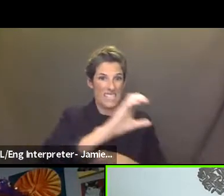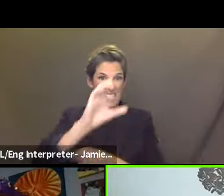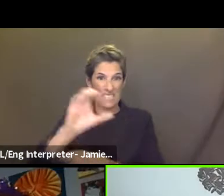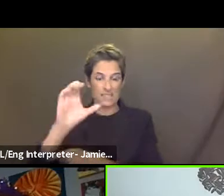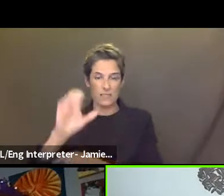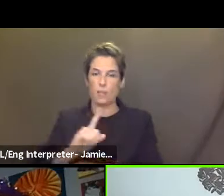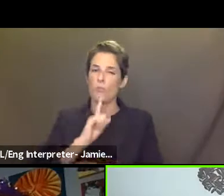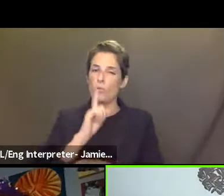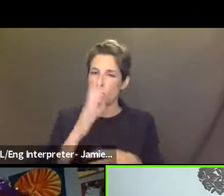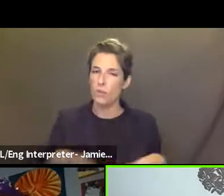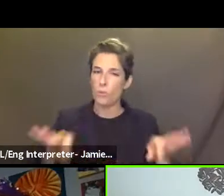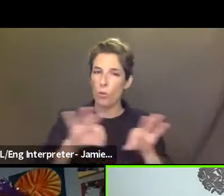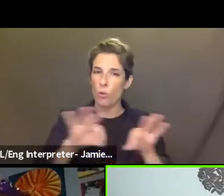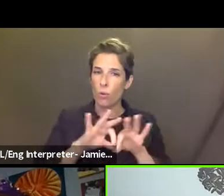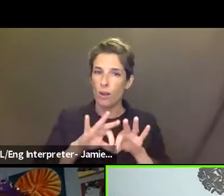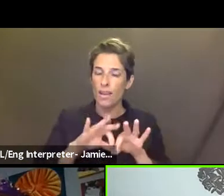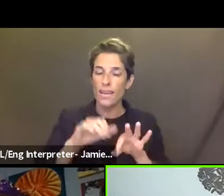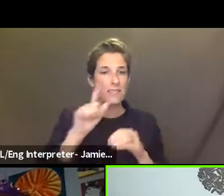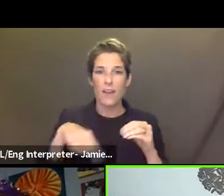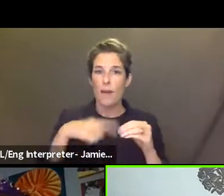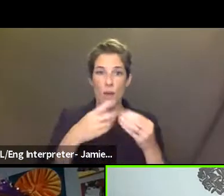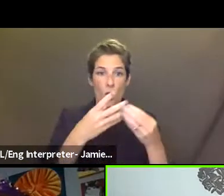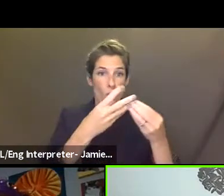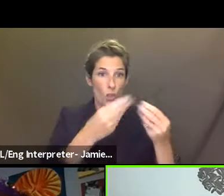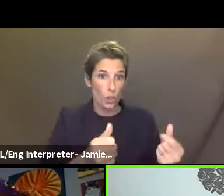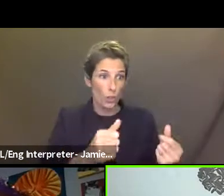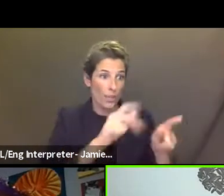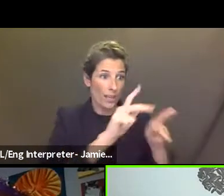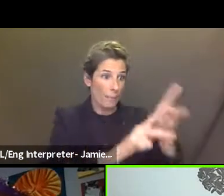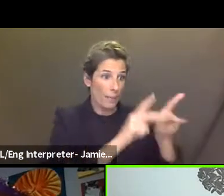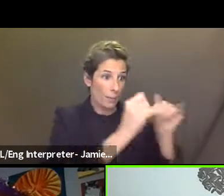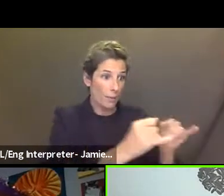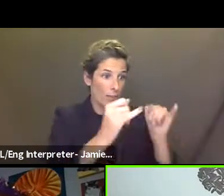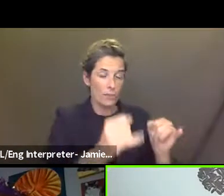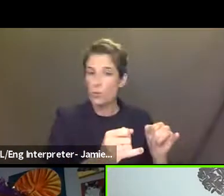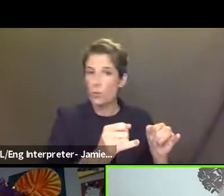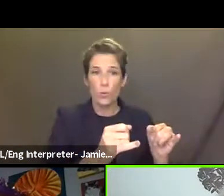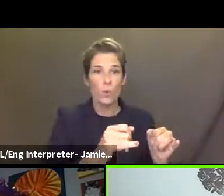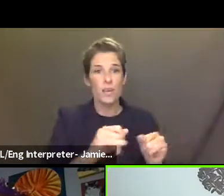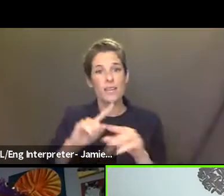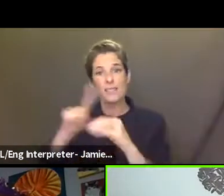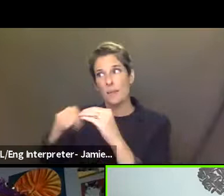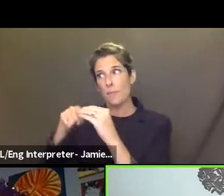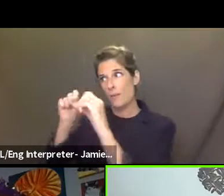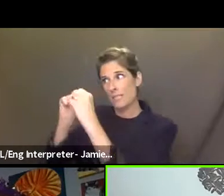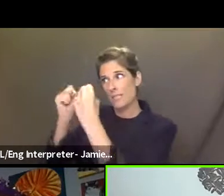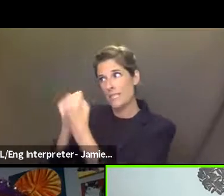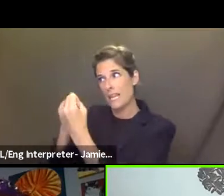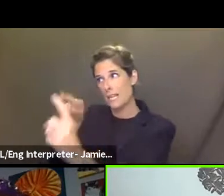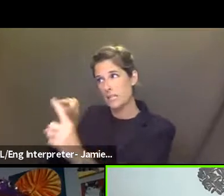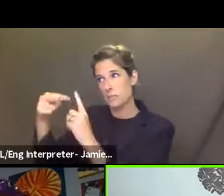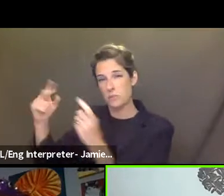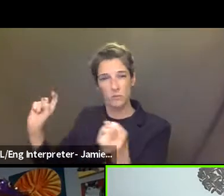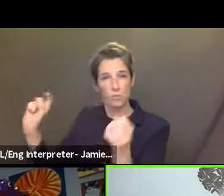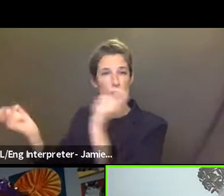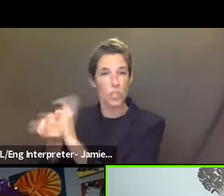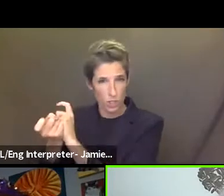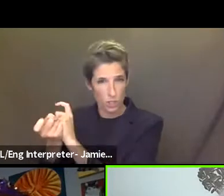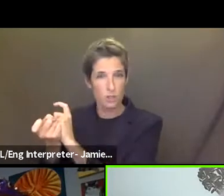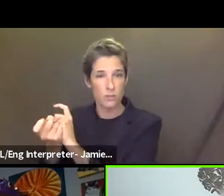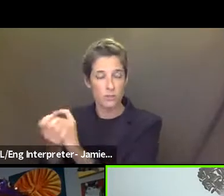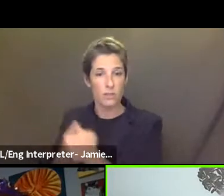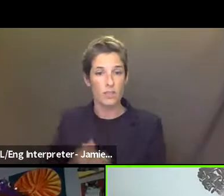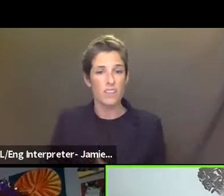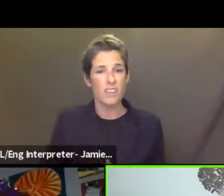curing society rather than curing us, our bodies and minds. Could each of you perhaps, or some of